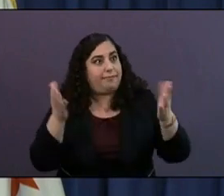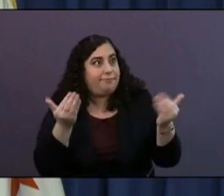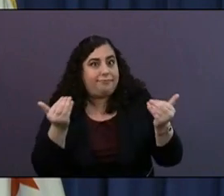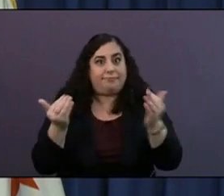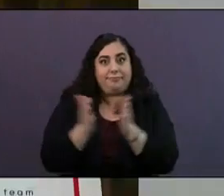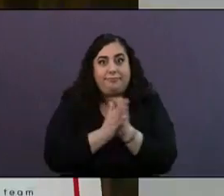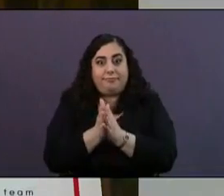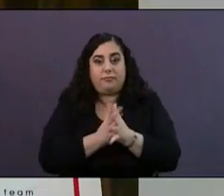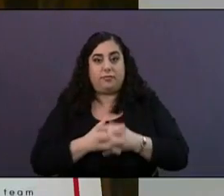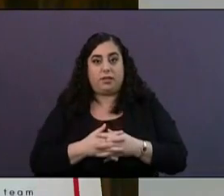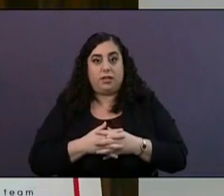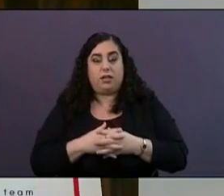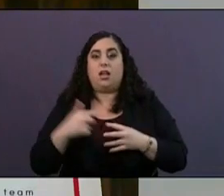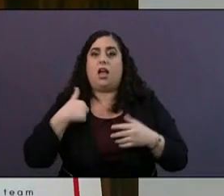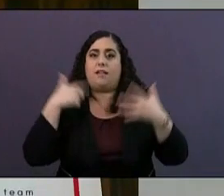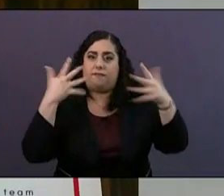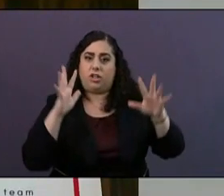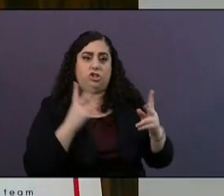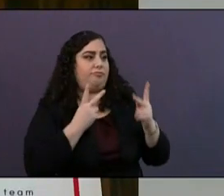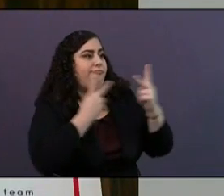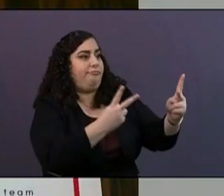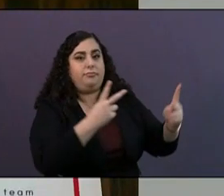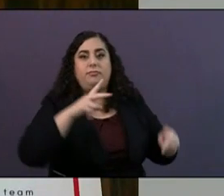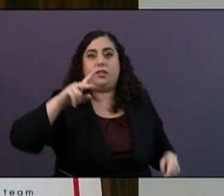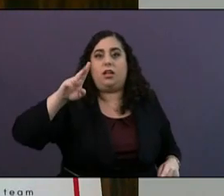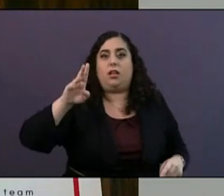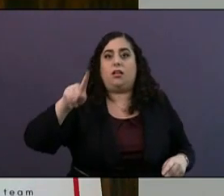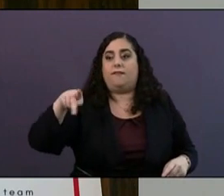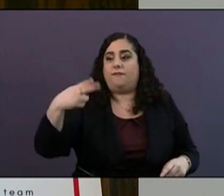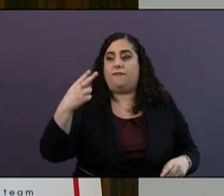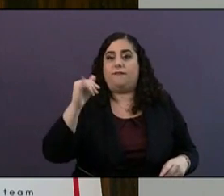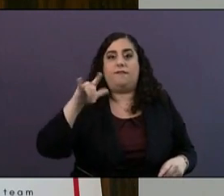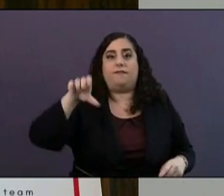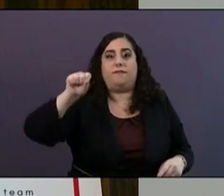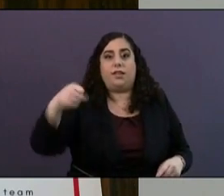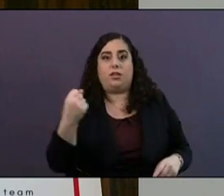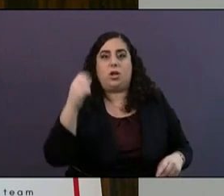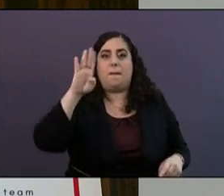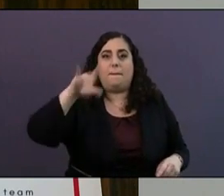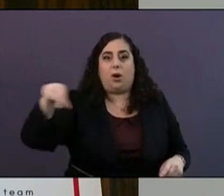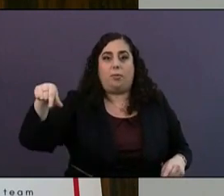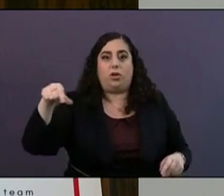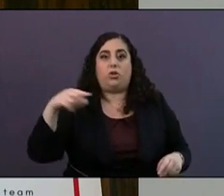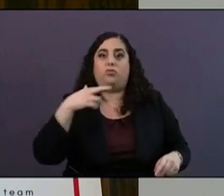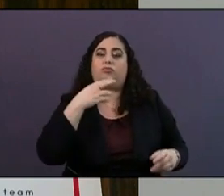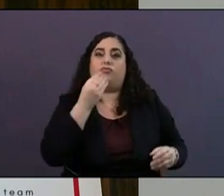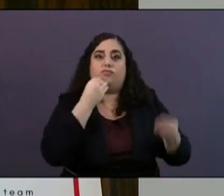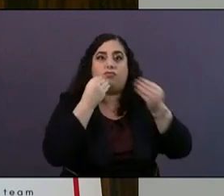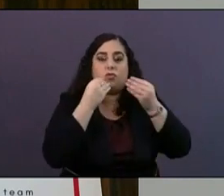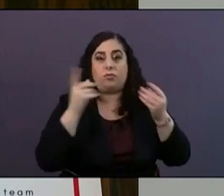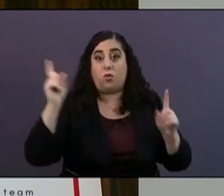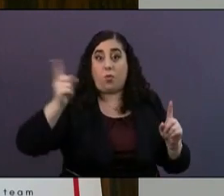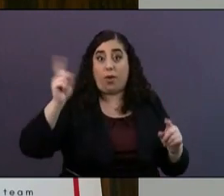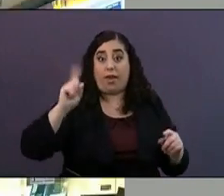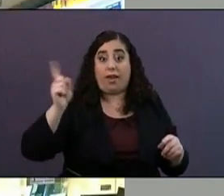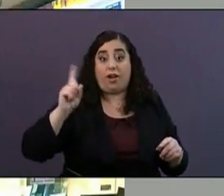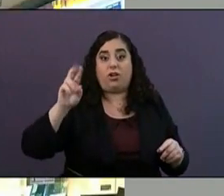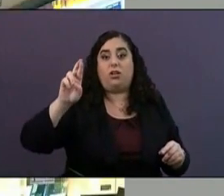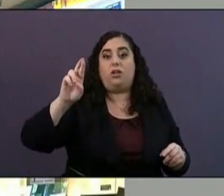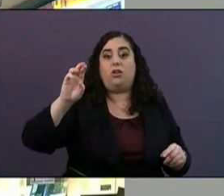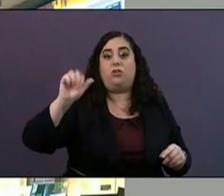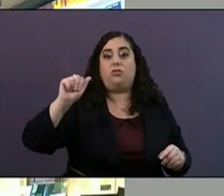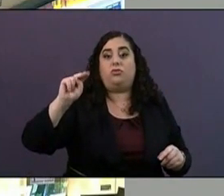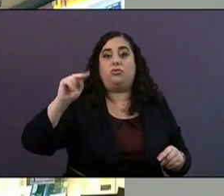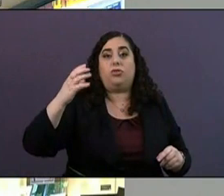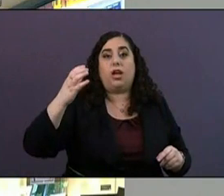to visit Phil's Barbecue in Rancho Bernardo. Phil's Barbecue is putting in place new dine-in safety measures as